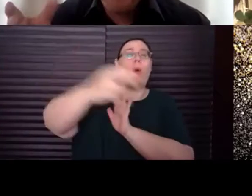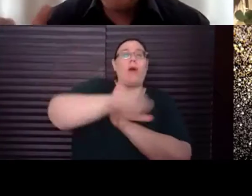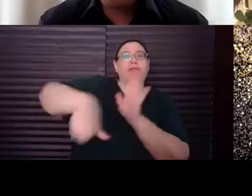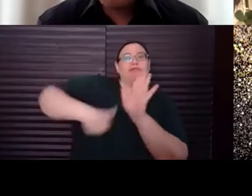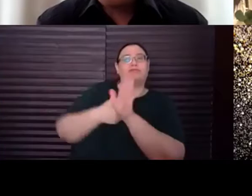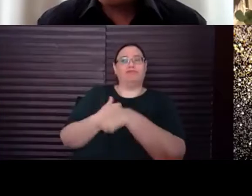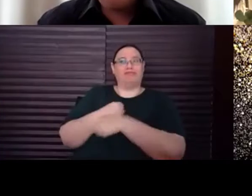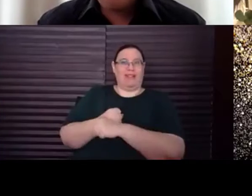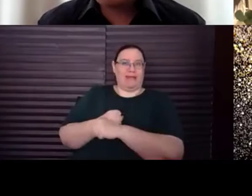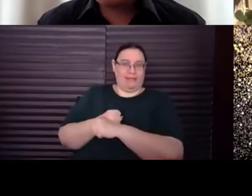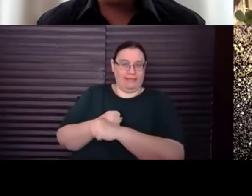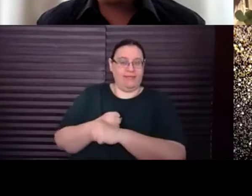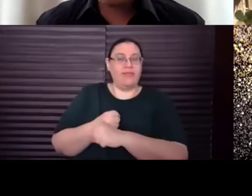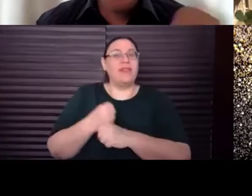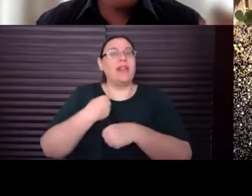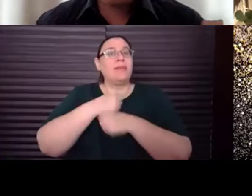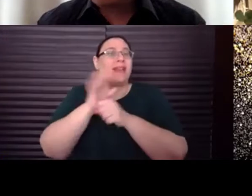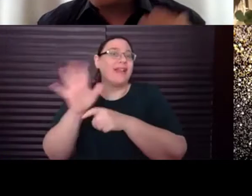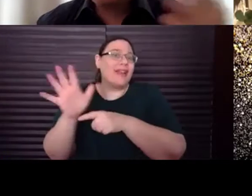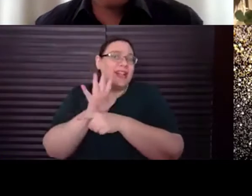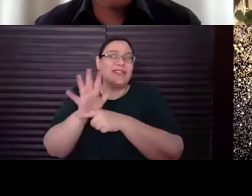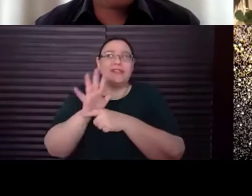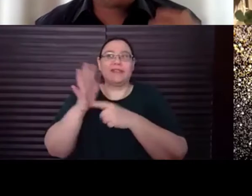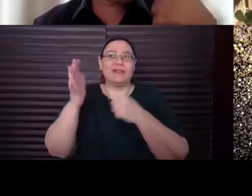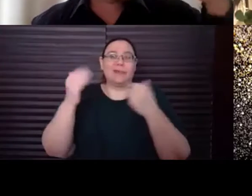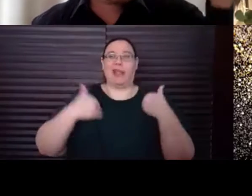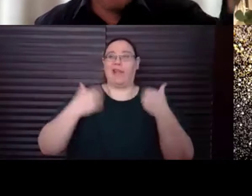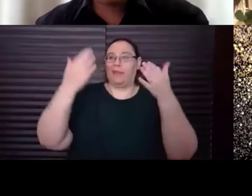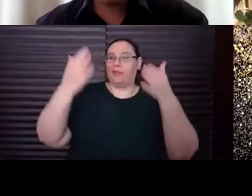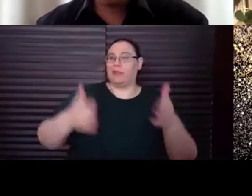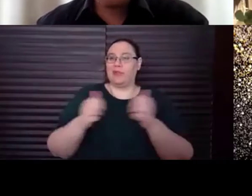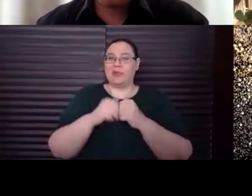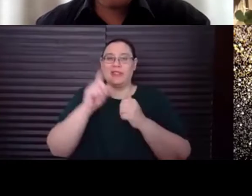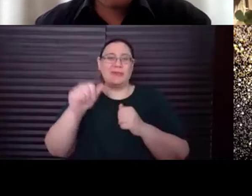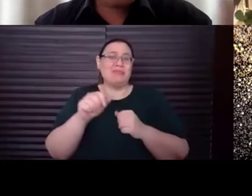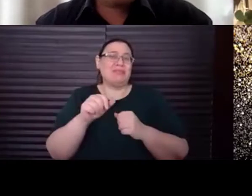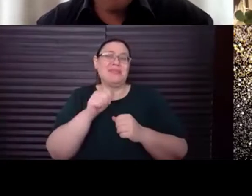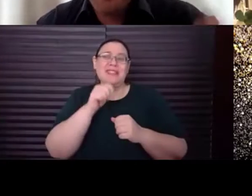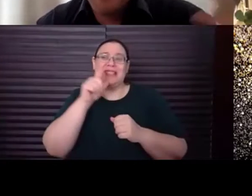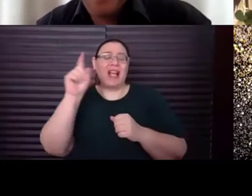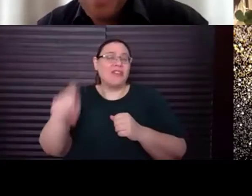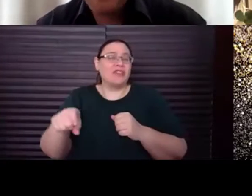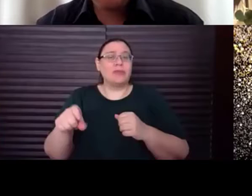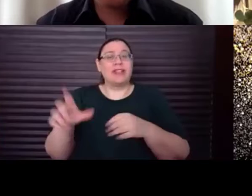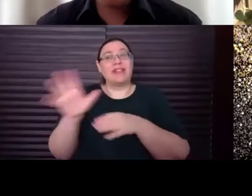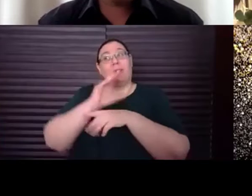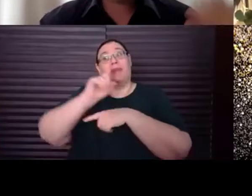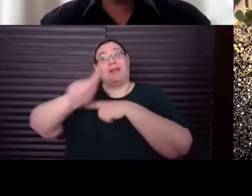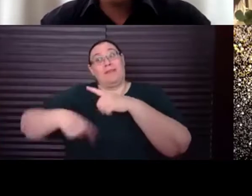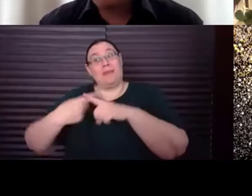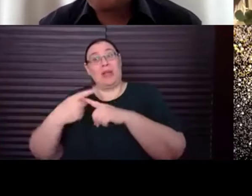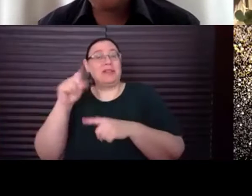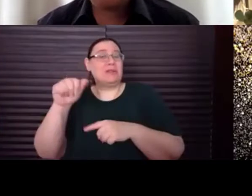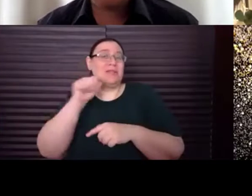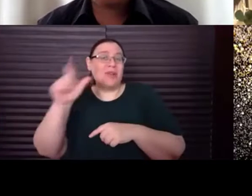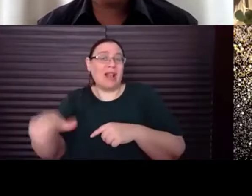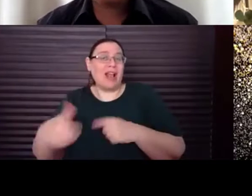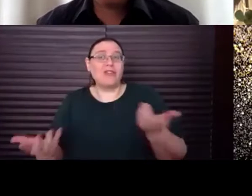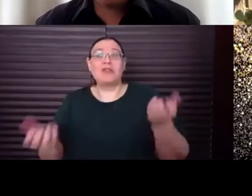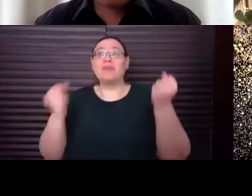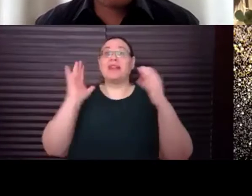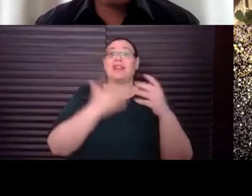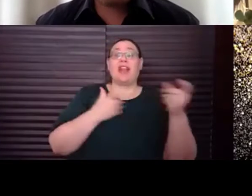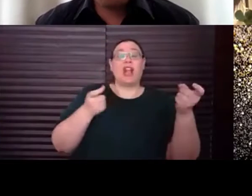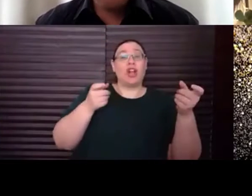do a film that just has somebody with a disability. It doesn't have to be a film about disability. In fact, many of our